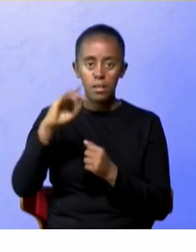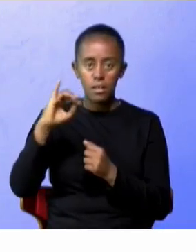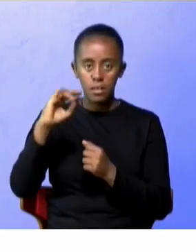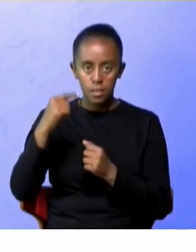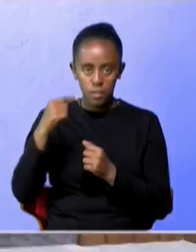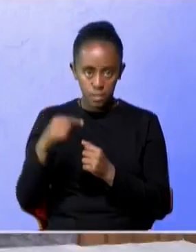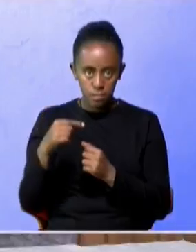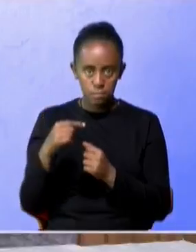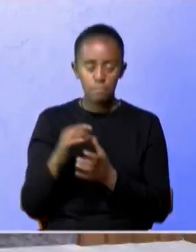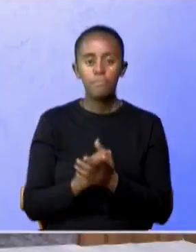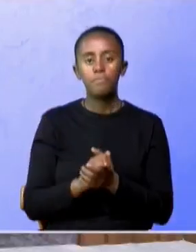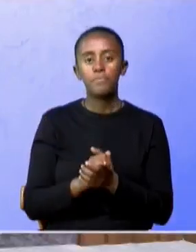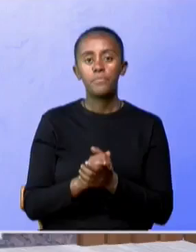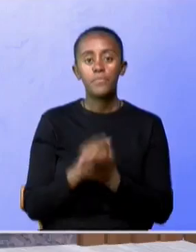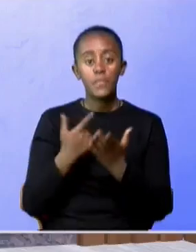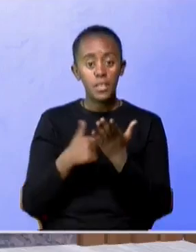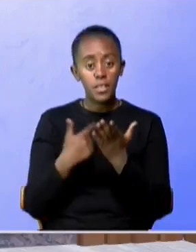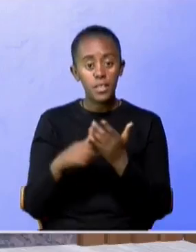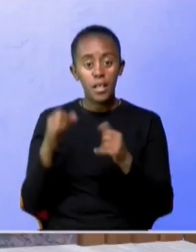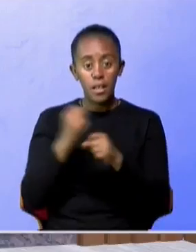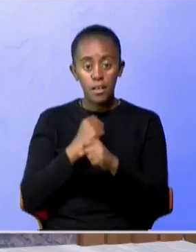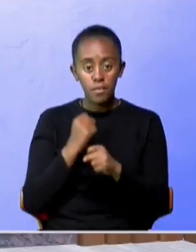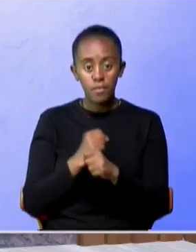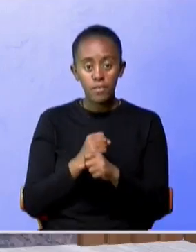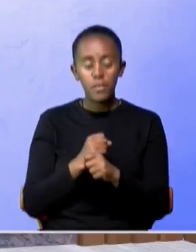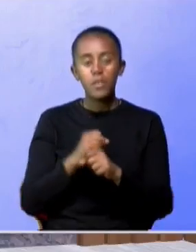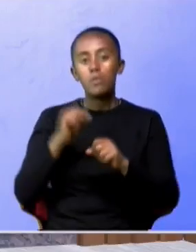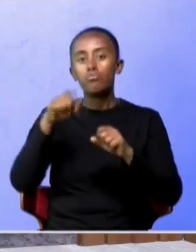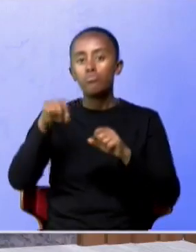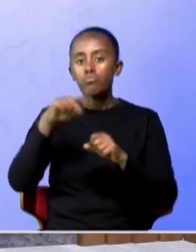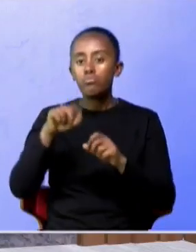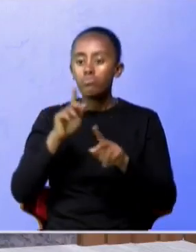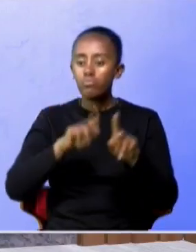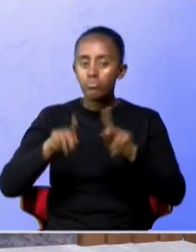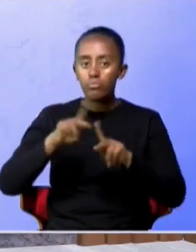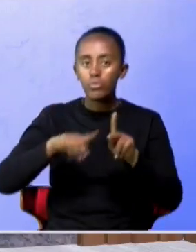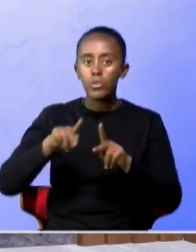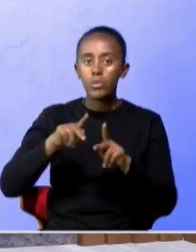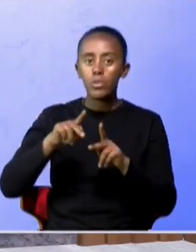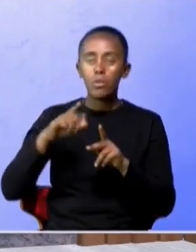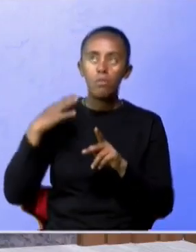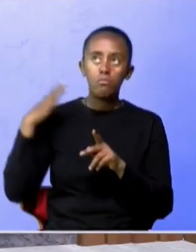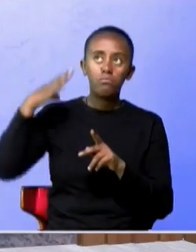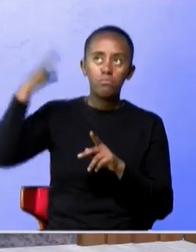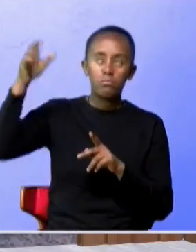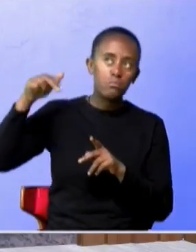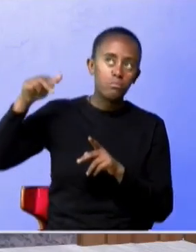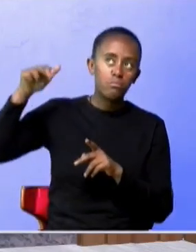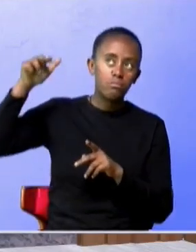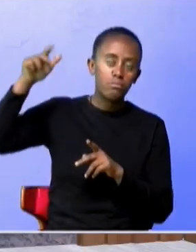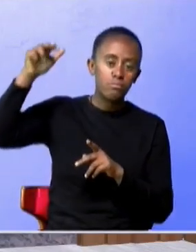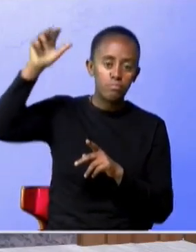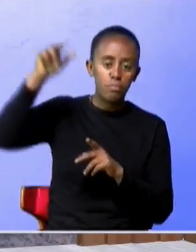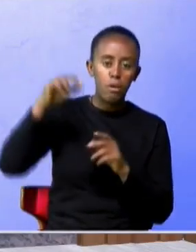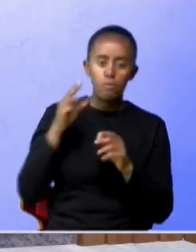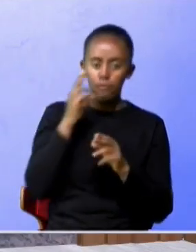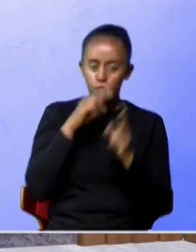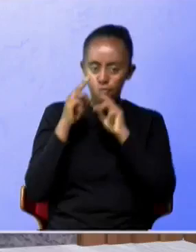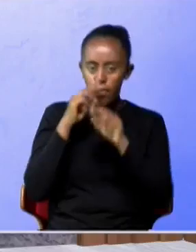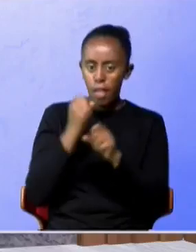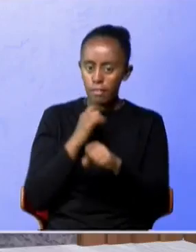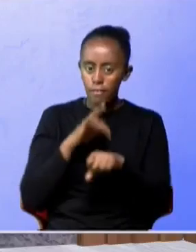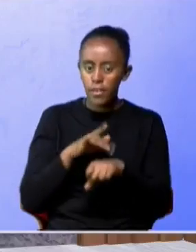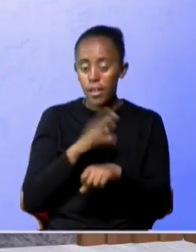hiking. This is an activity people do when they are going up a mountain. It is a fun activity and